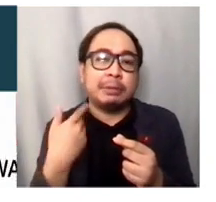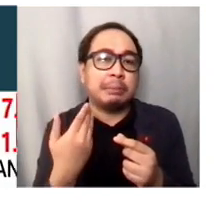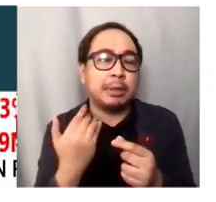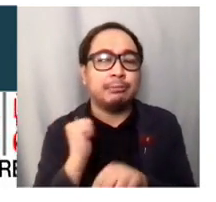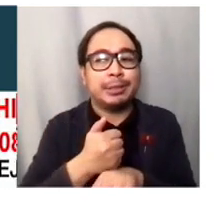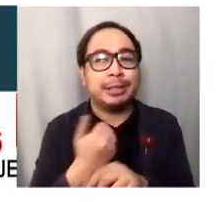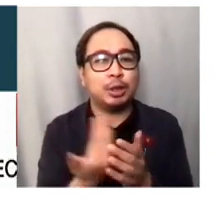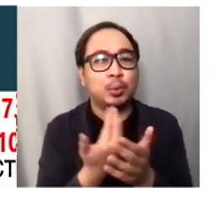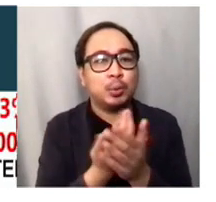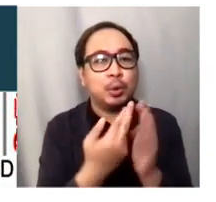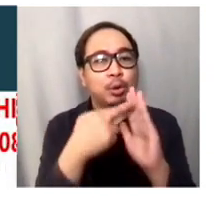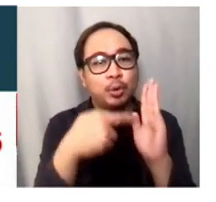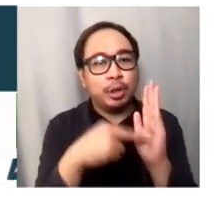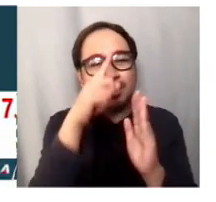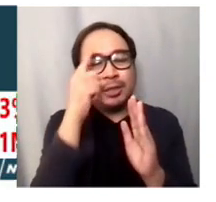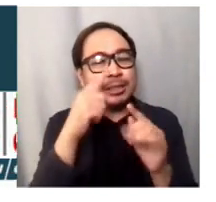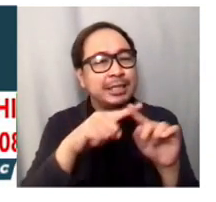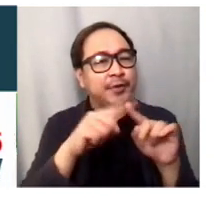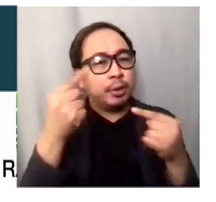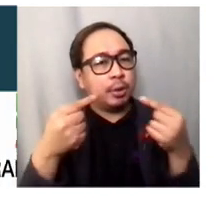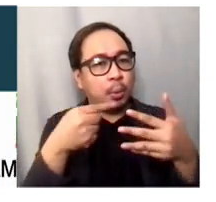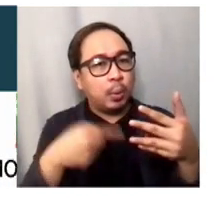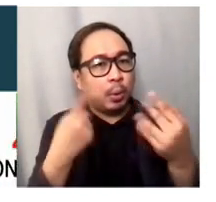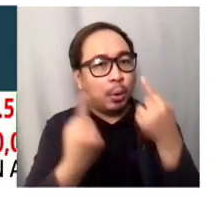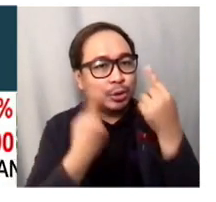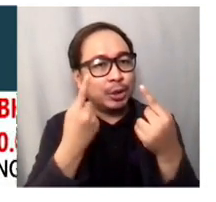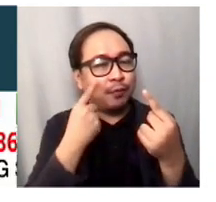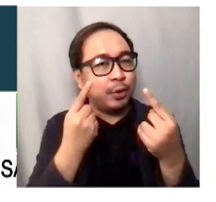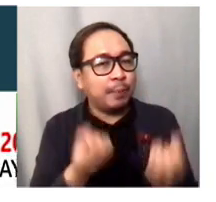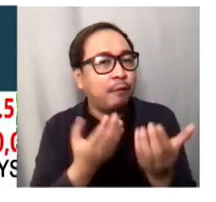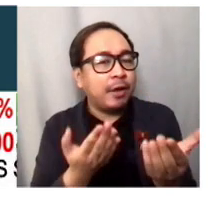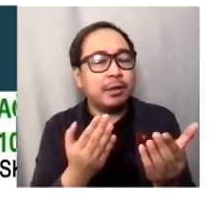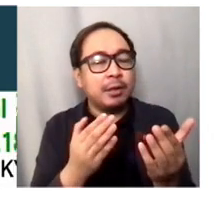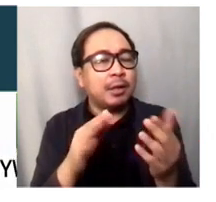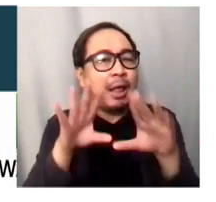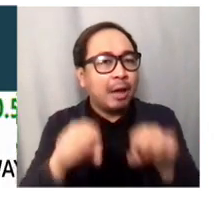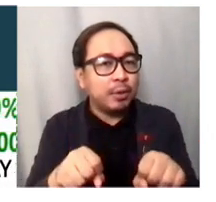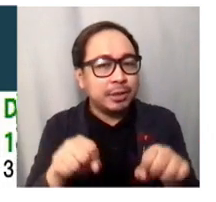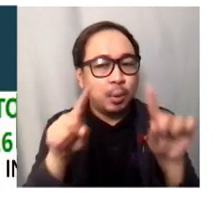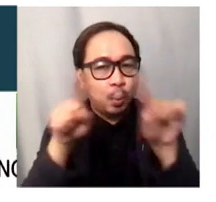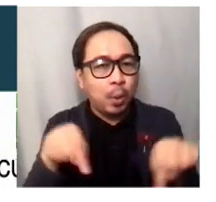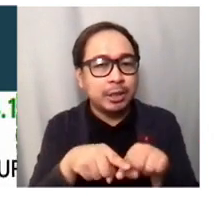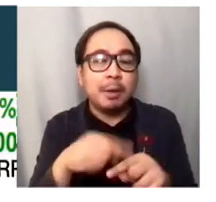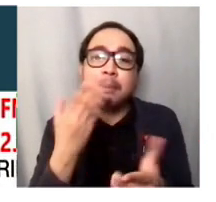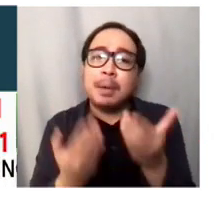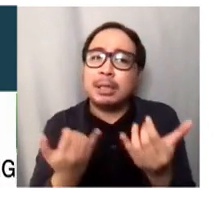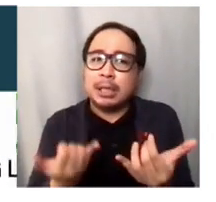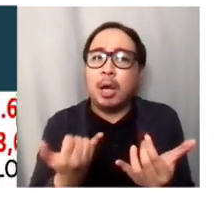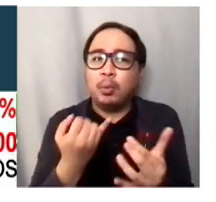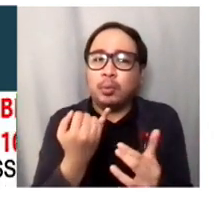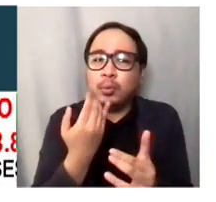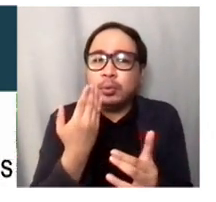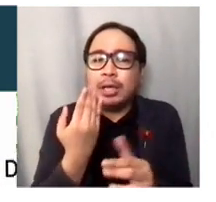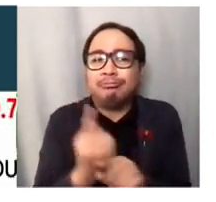these concerns about the service of warrants, we are proposing that perhaps it's timely for the Honorable Supreme